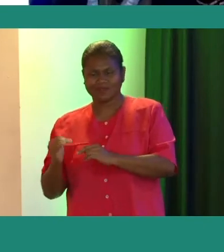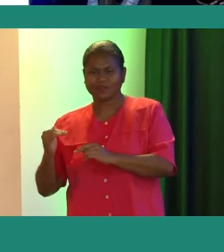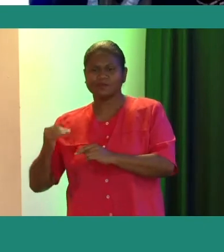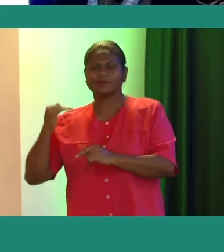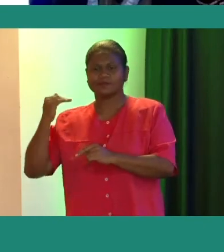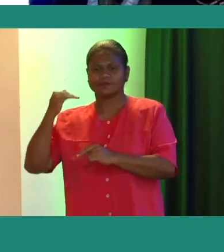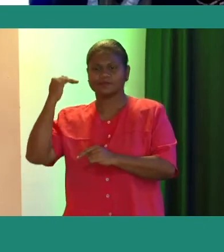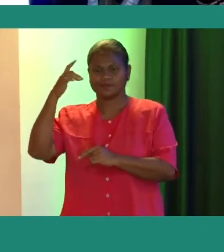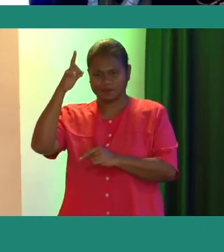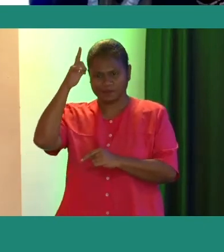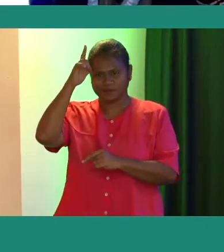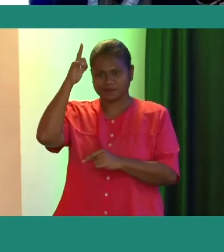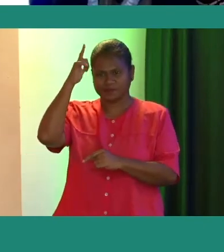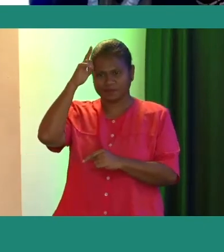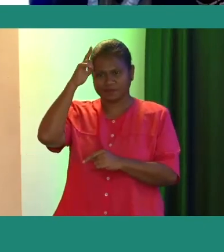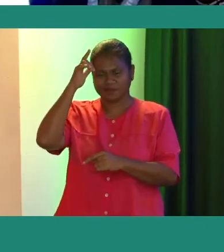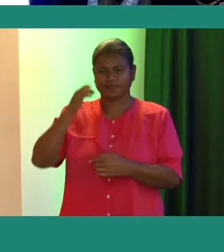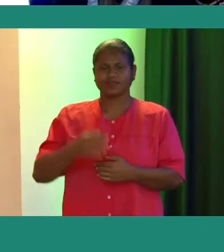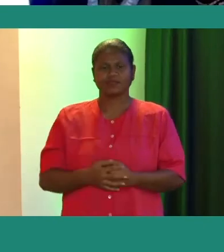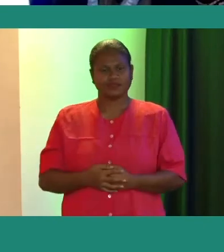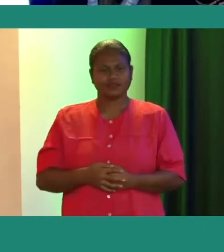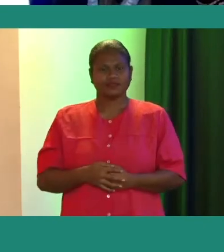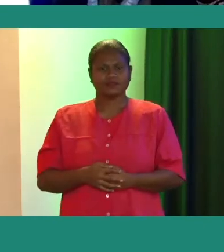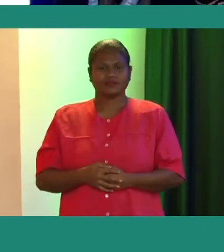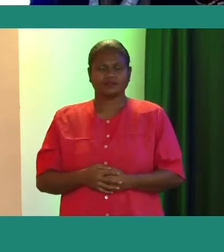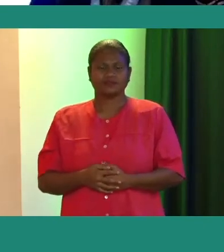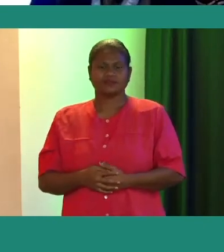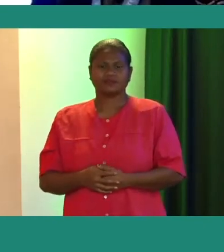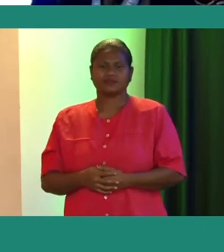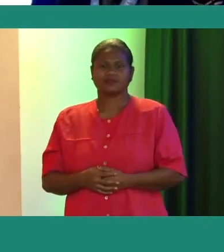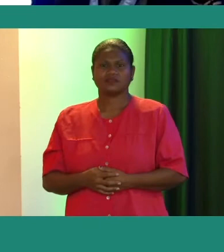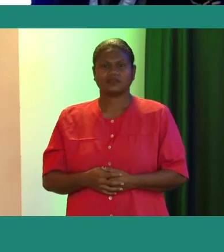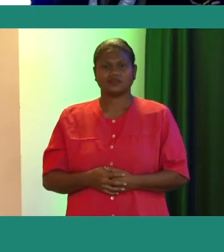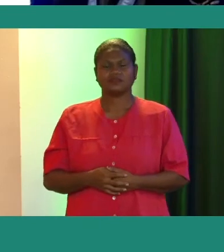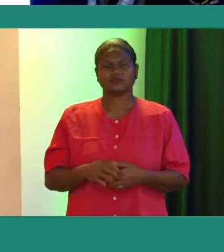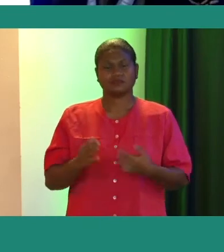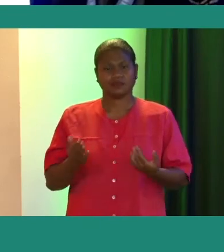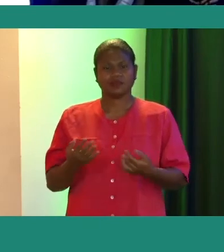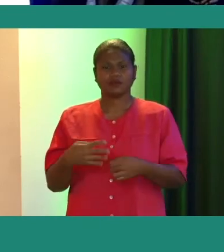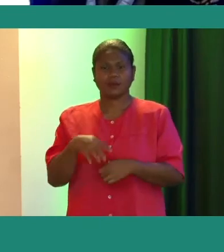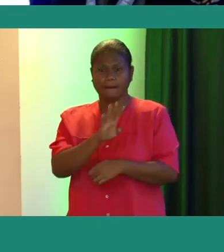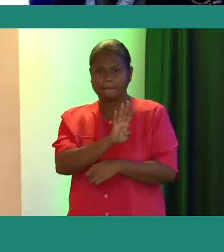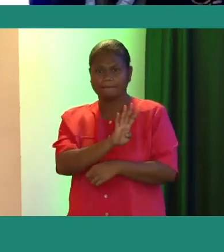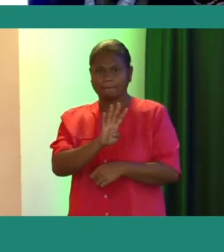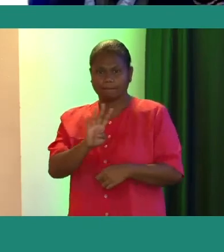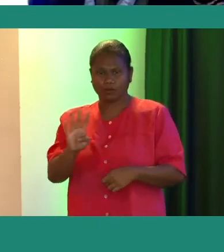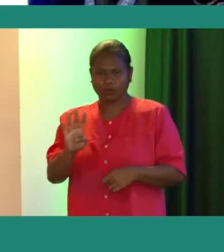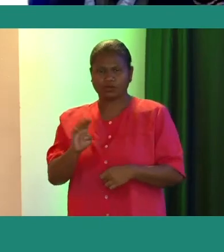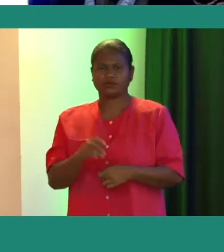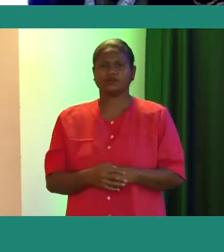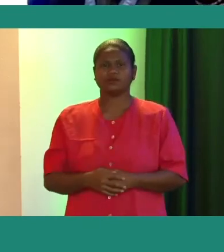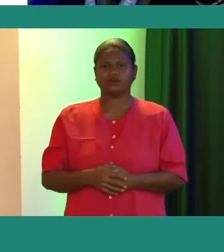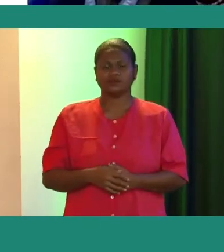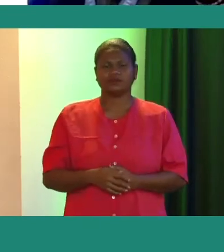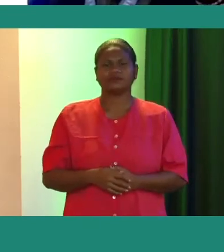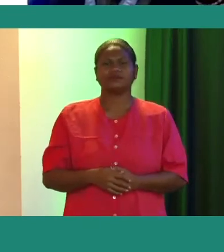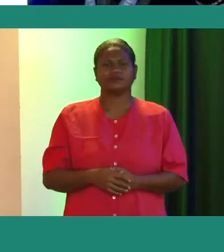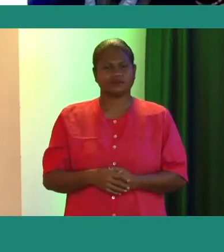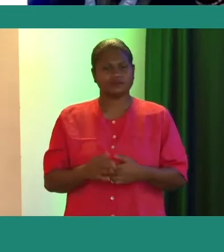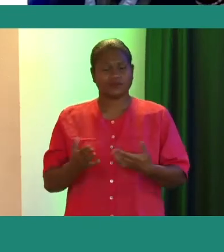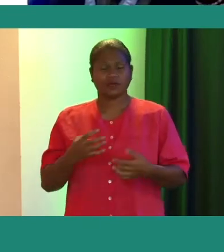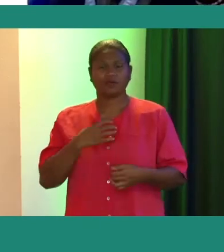senior executive positions. And at the board level, we still have a small percentage at the board level, but there are more